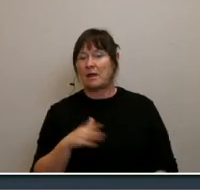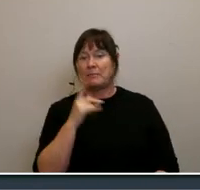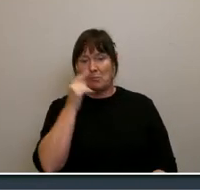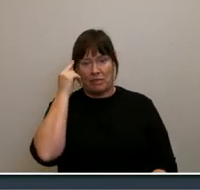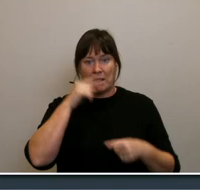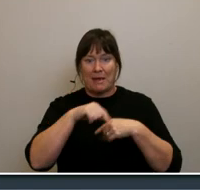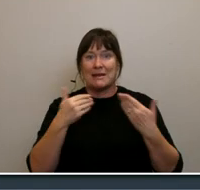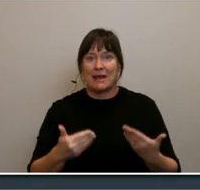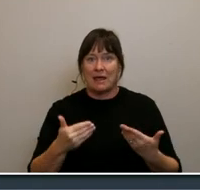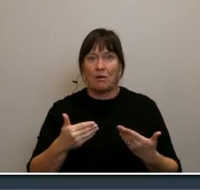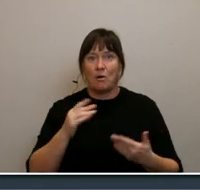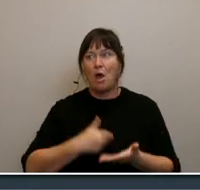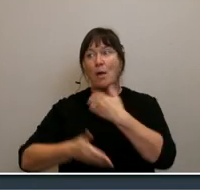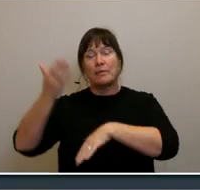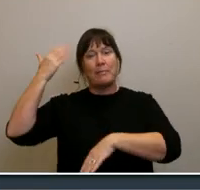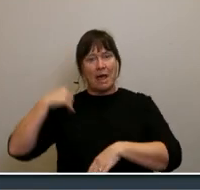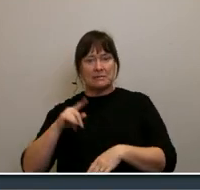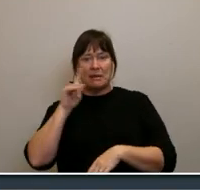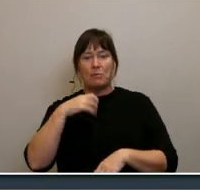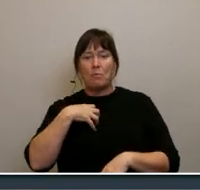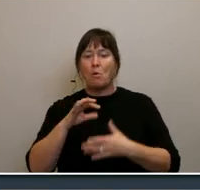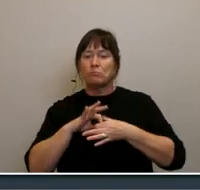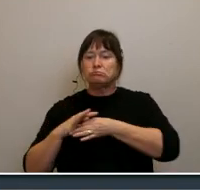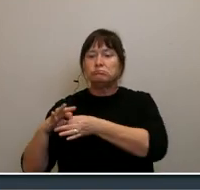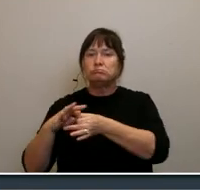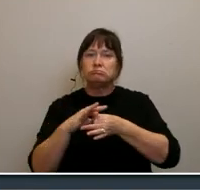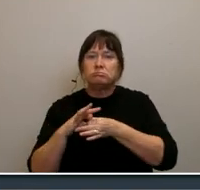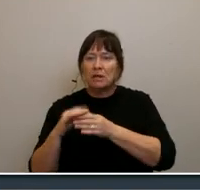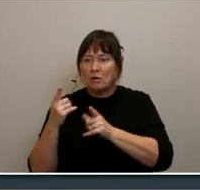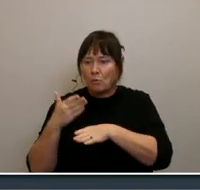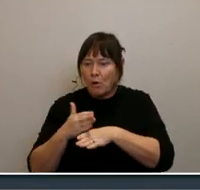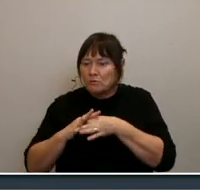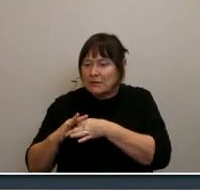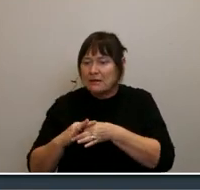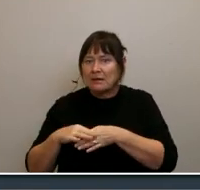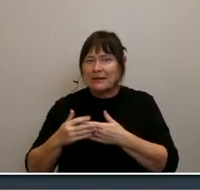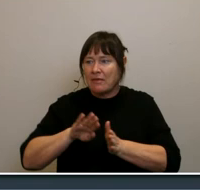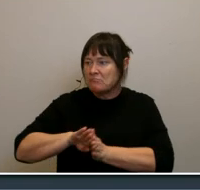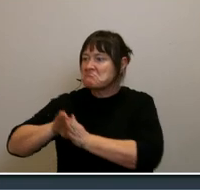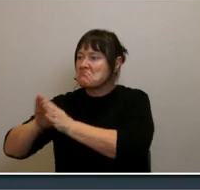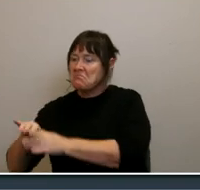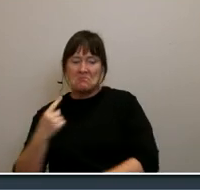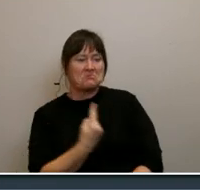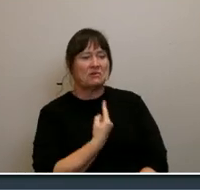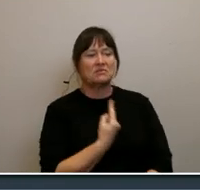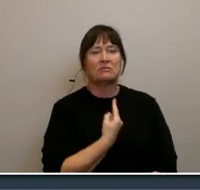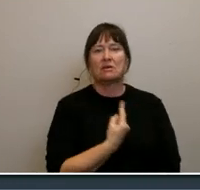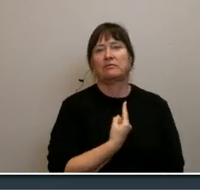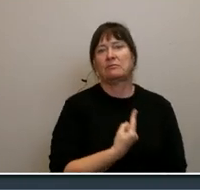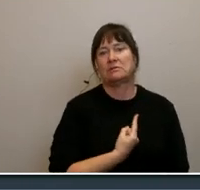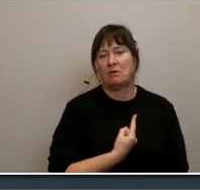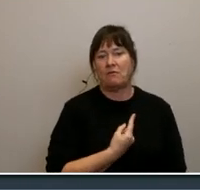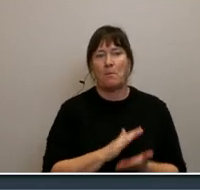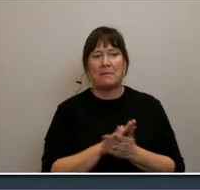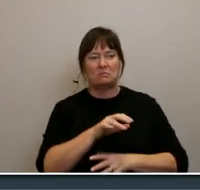while the story of interdependence and interconnection has been pushed aside. This has led to the exploitation of the earth and all her